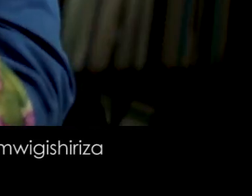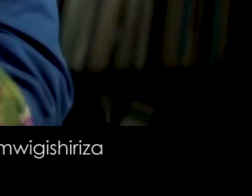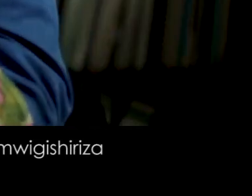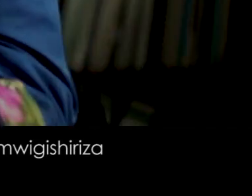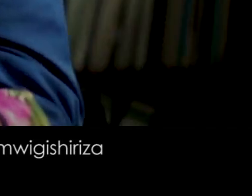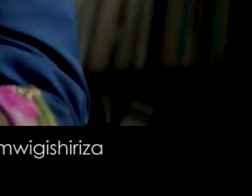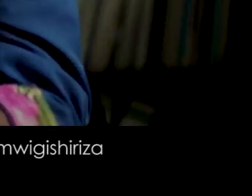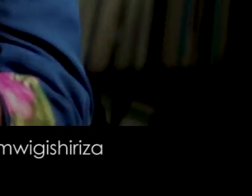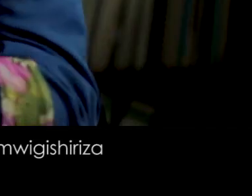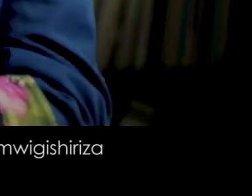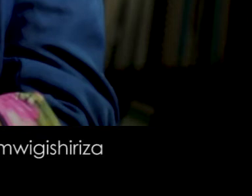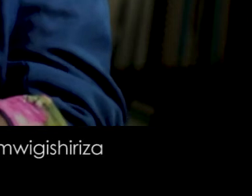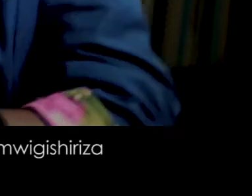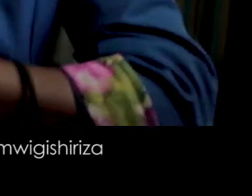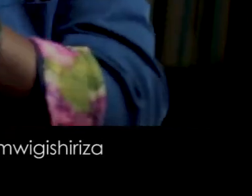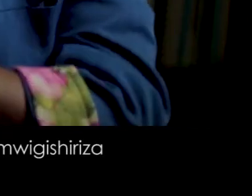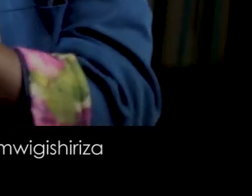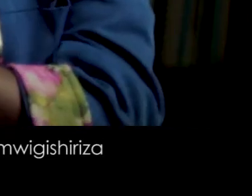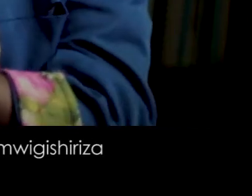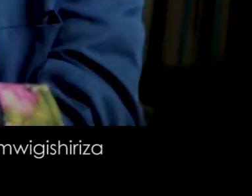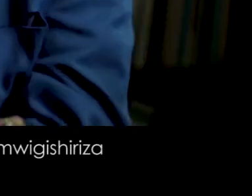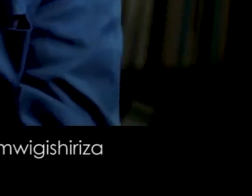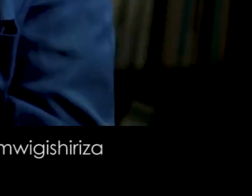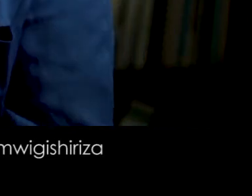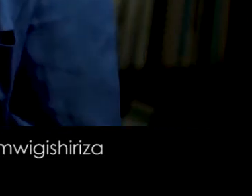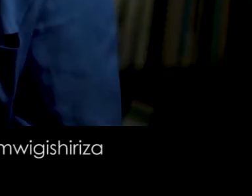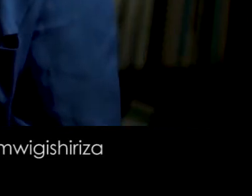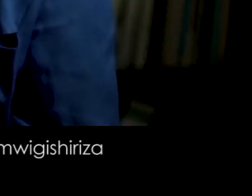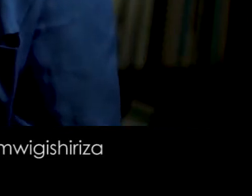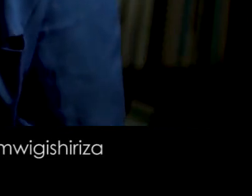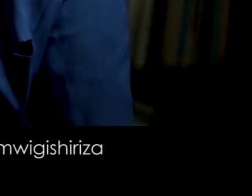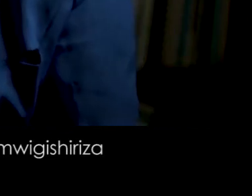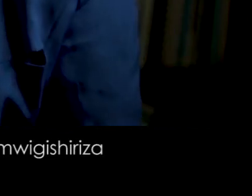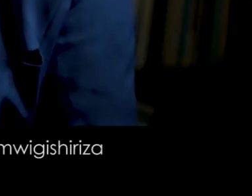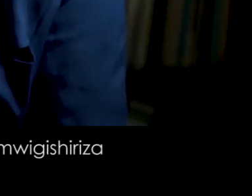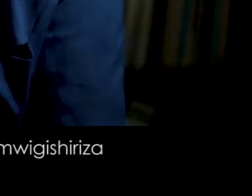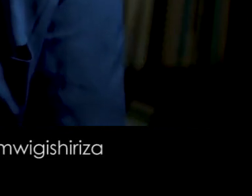a photo of an object and then he would learn the sign language for it.